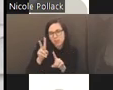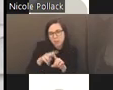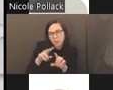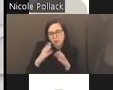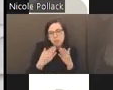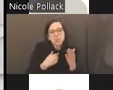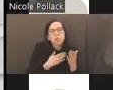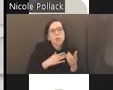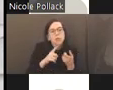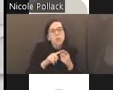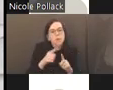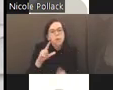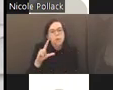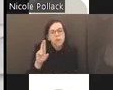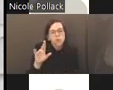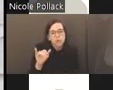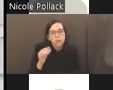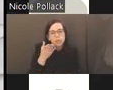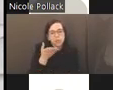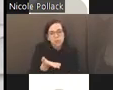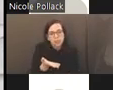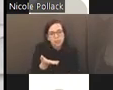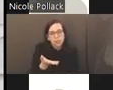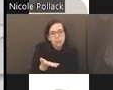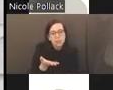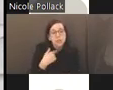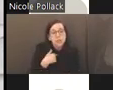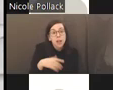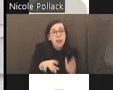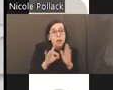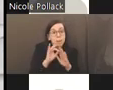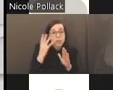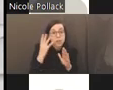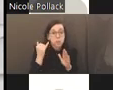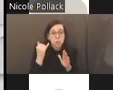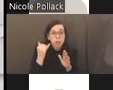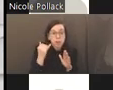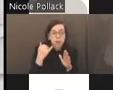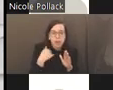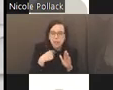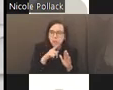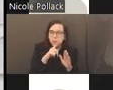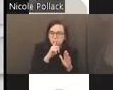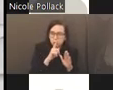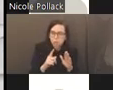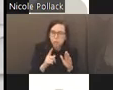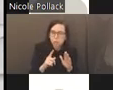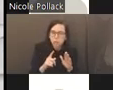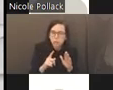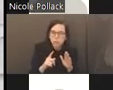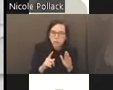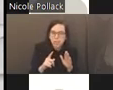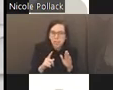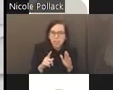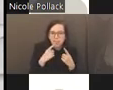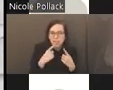Lucy, and I chose her because she has this very signature look she does in pictures, and it's kind of